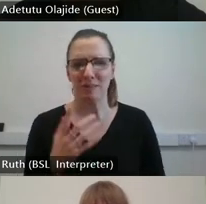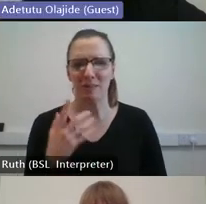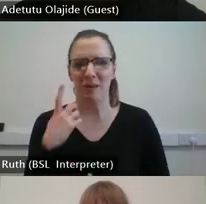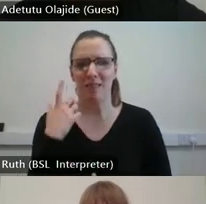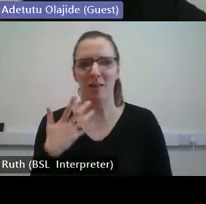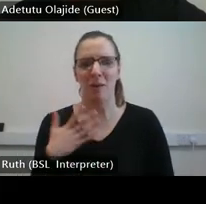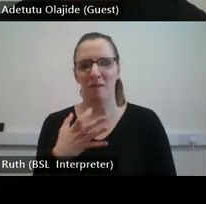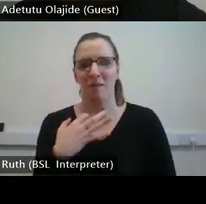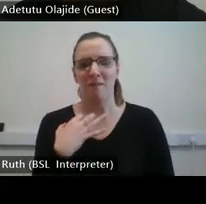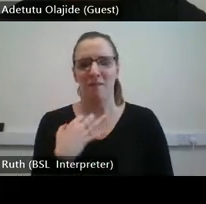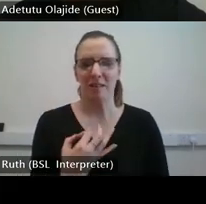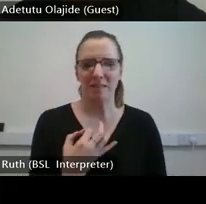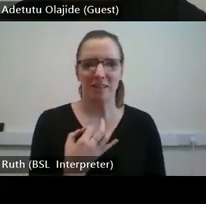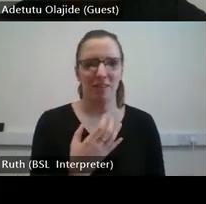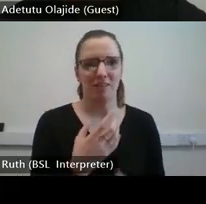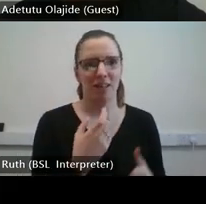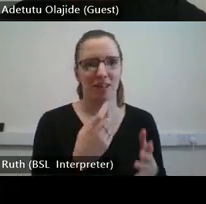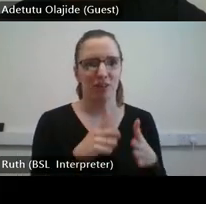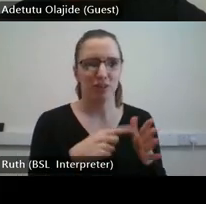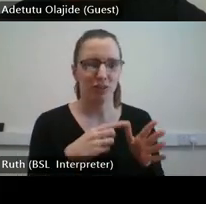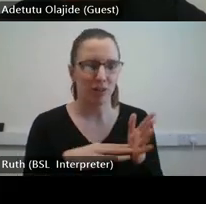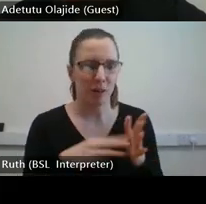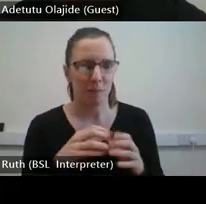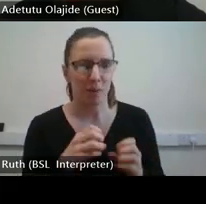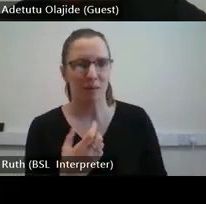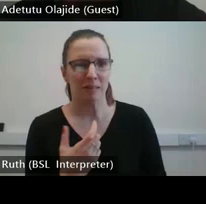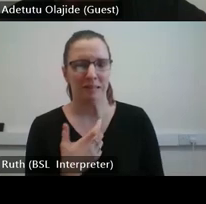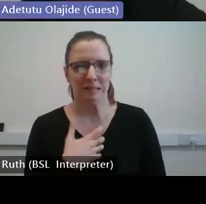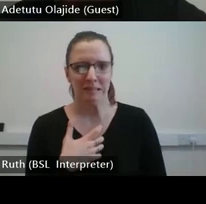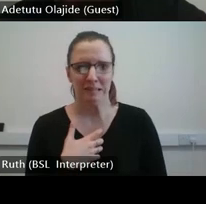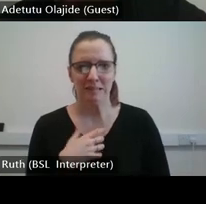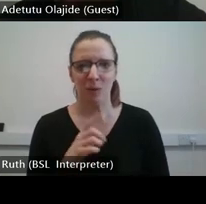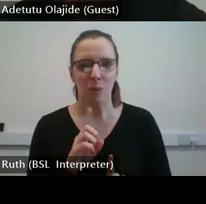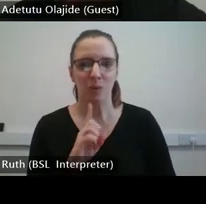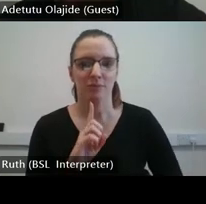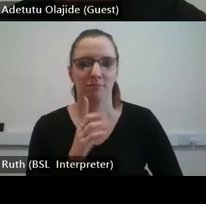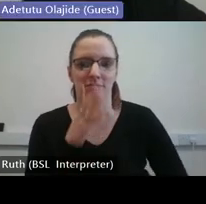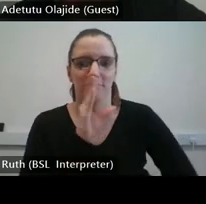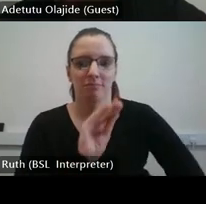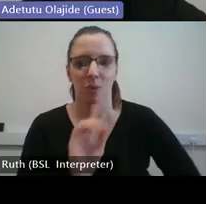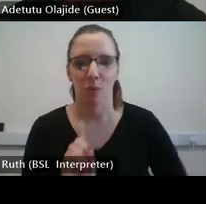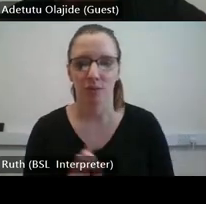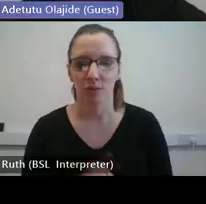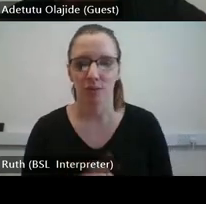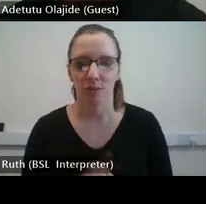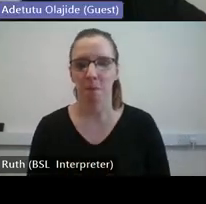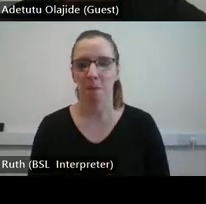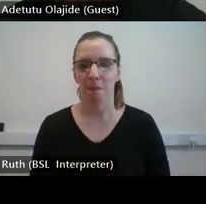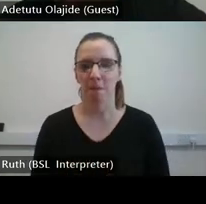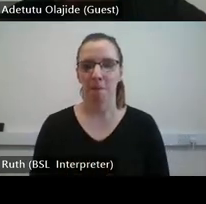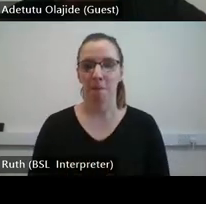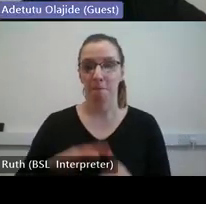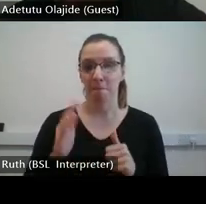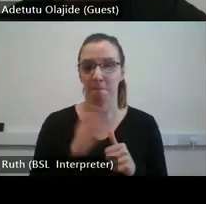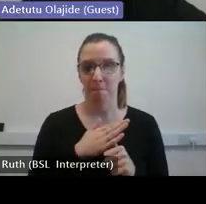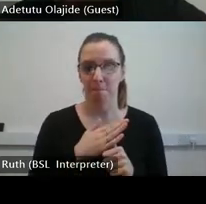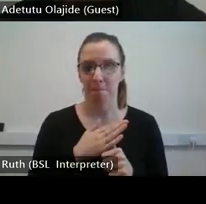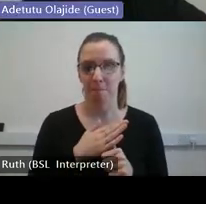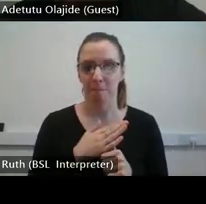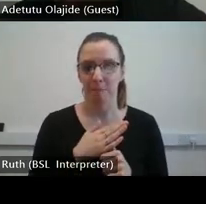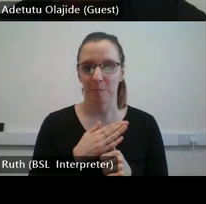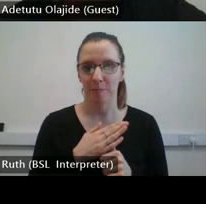the Radio Jambo, but I'm a little bit anxious about it, what would you tell them? First of all, what I'll